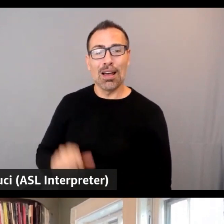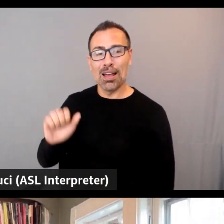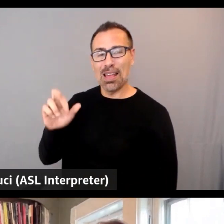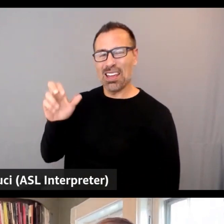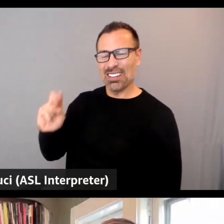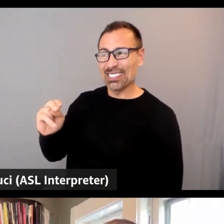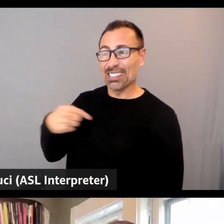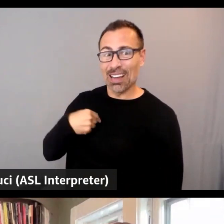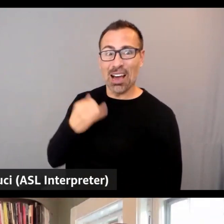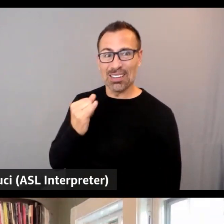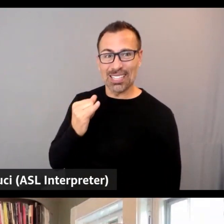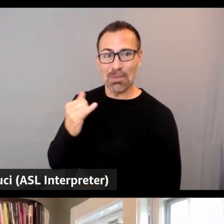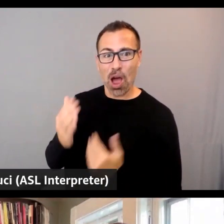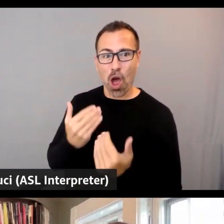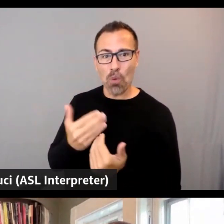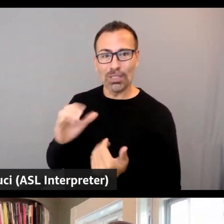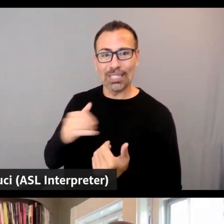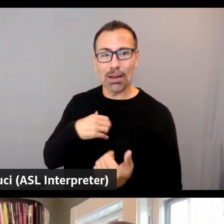down and I was like, am I on mute?